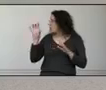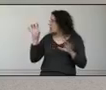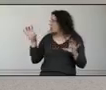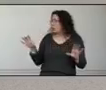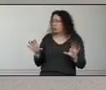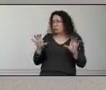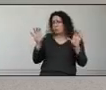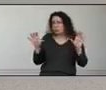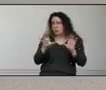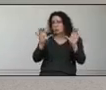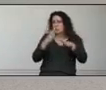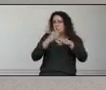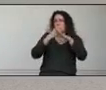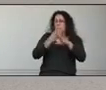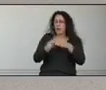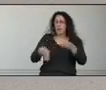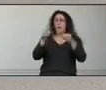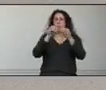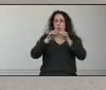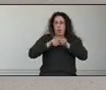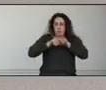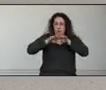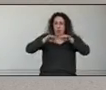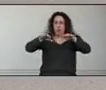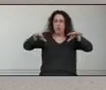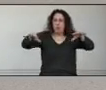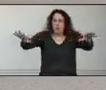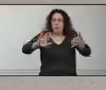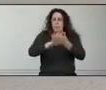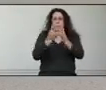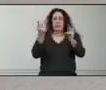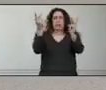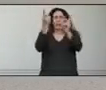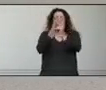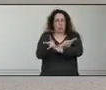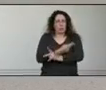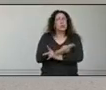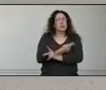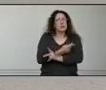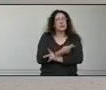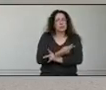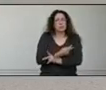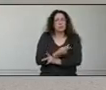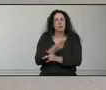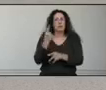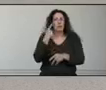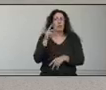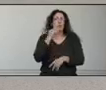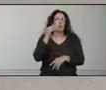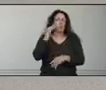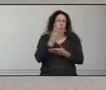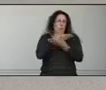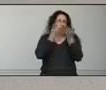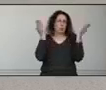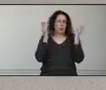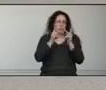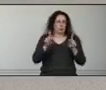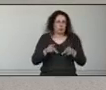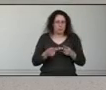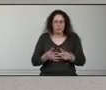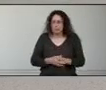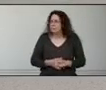homeless encampments? Absolutely. So the question is about, are there any preventive measures that are being taken in homeless shelters